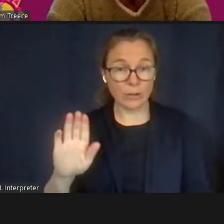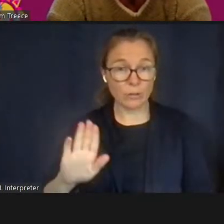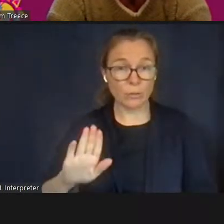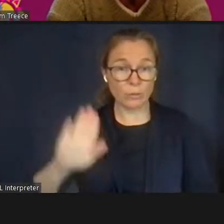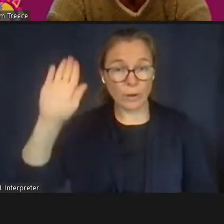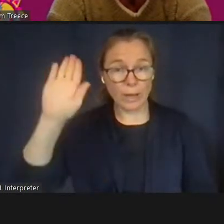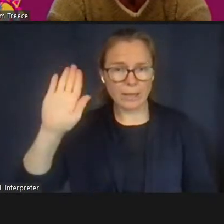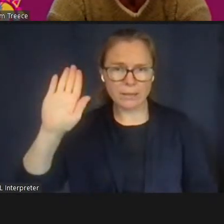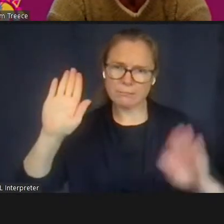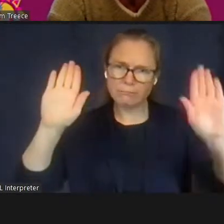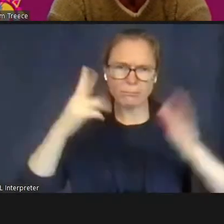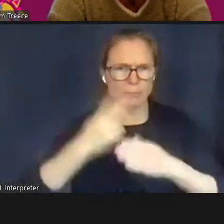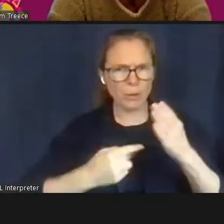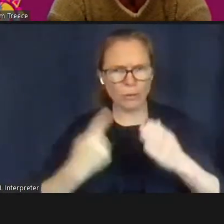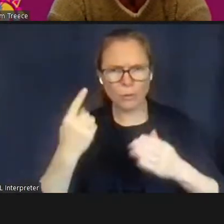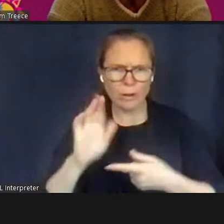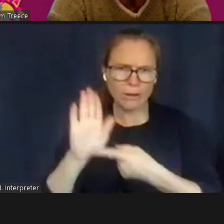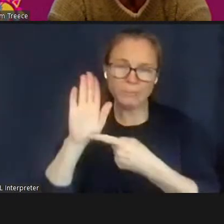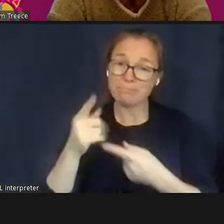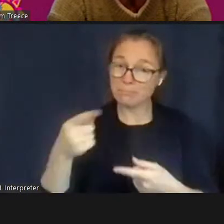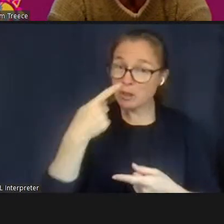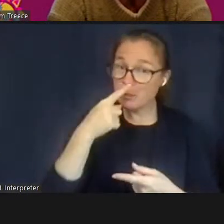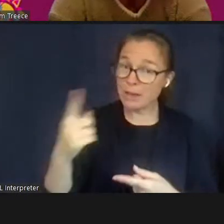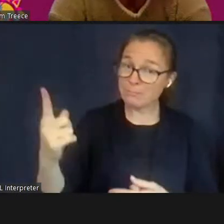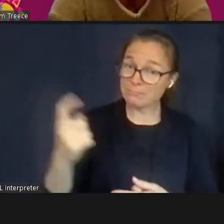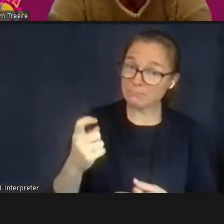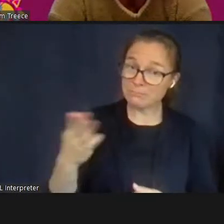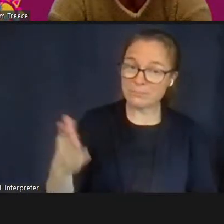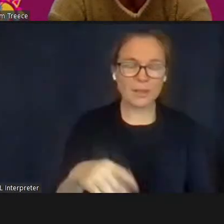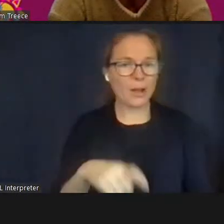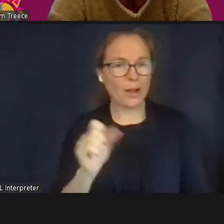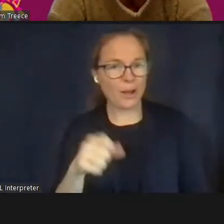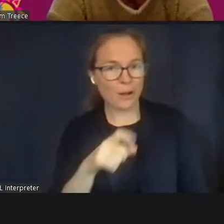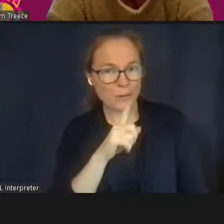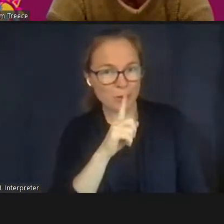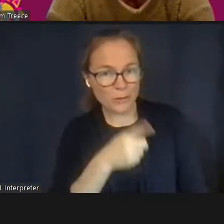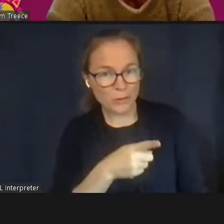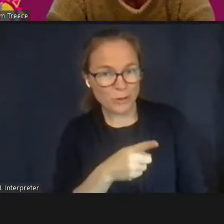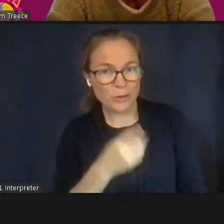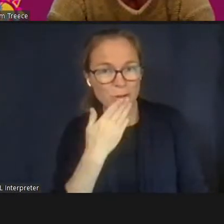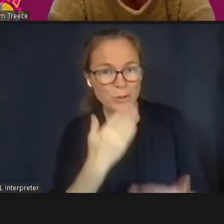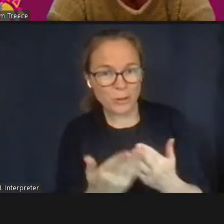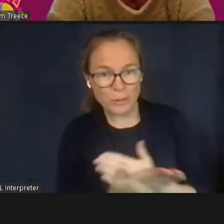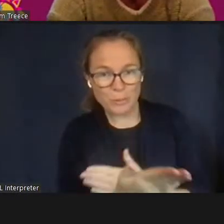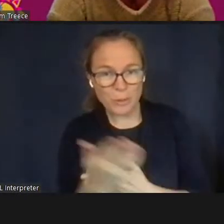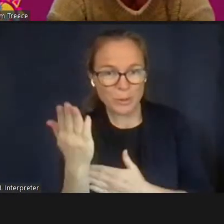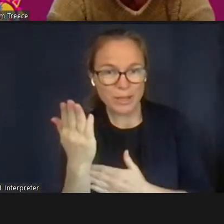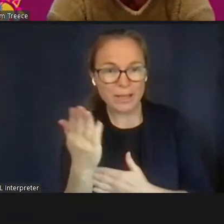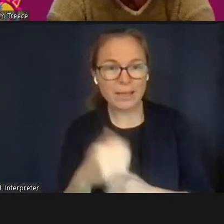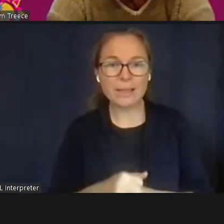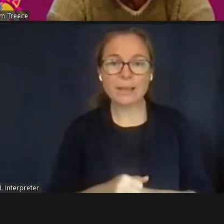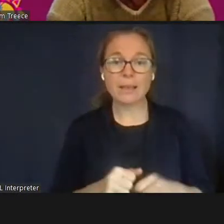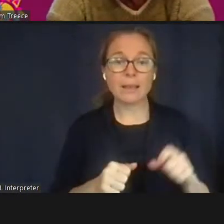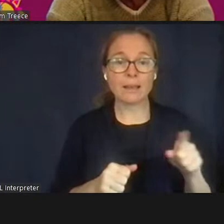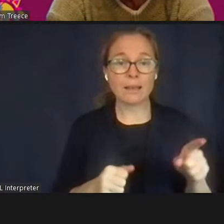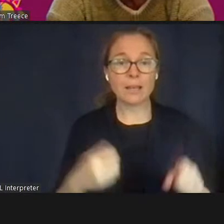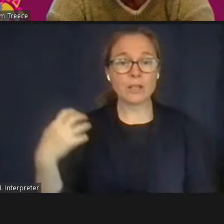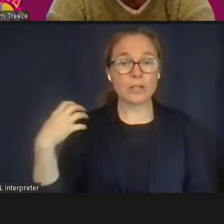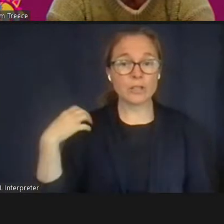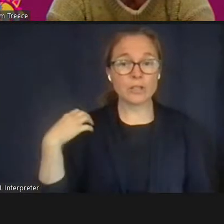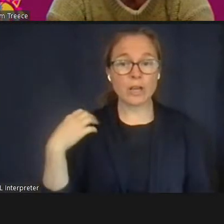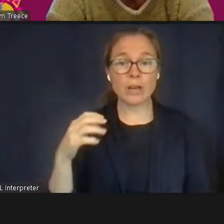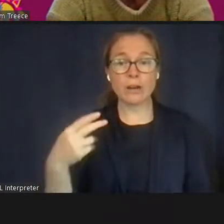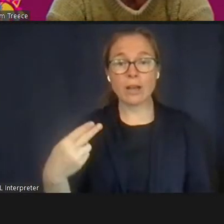Colleen, would you please ask our first question? Sure. Good morning, everybody. I will direct this to Chair Catherine